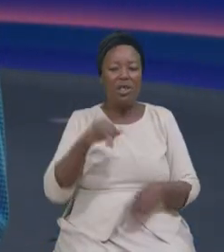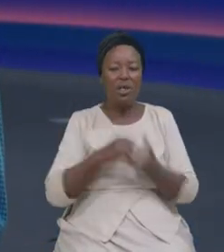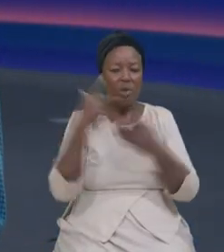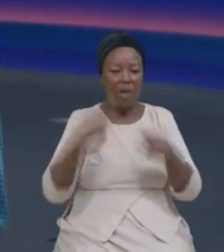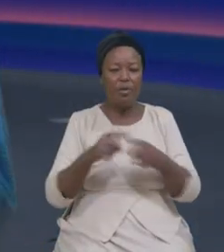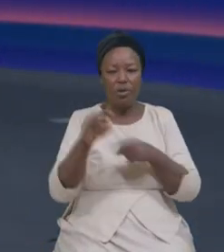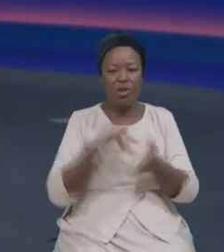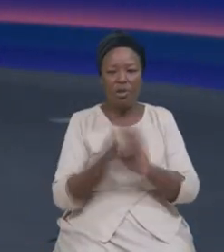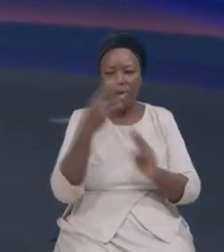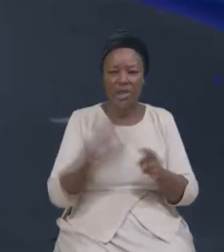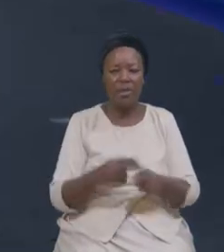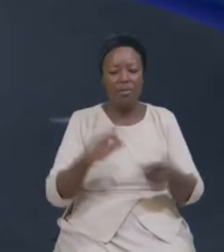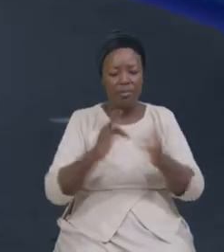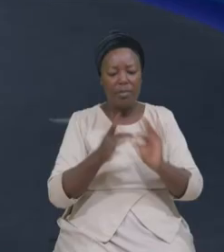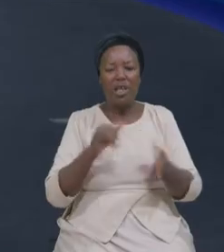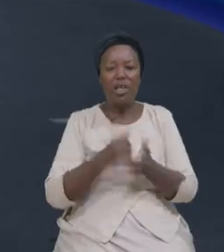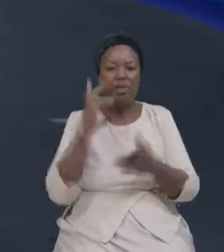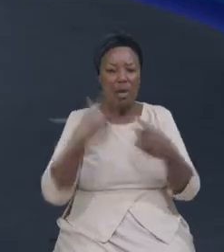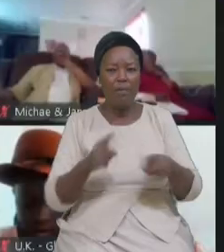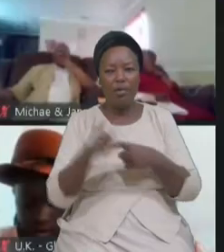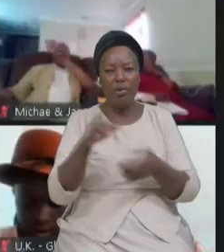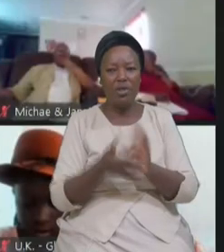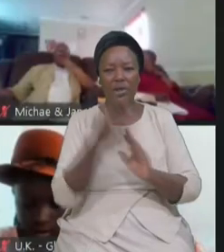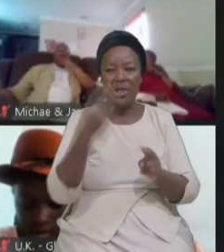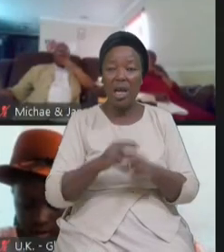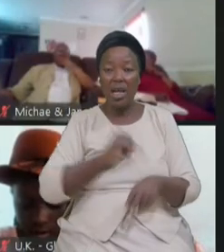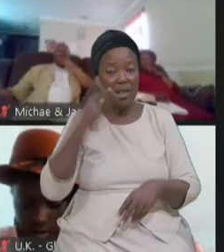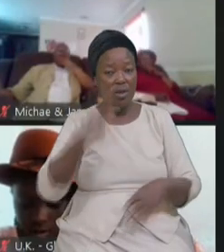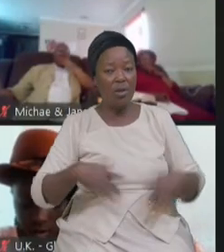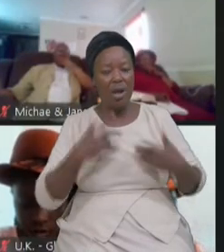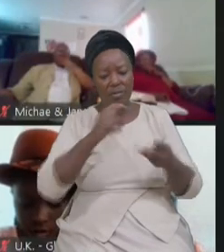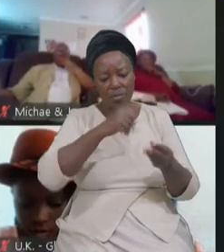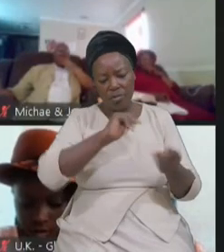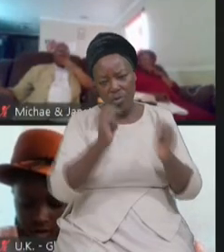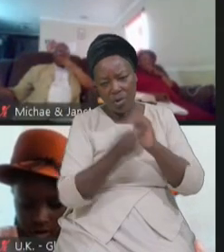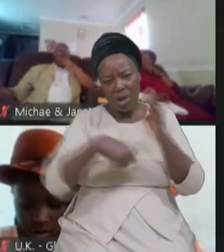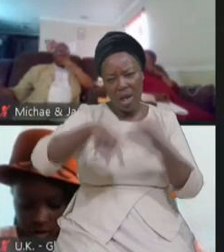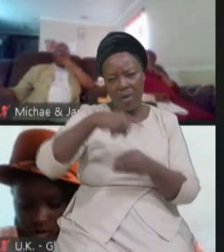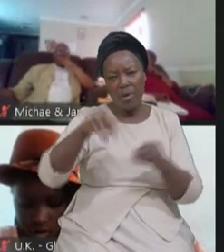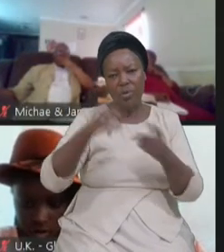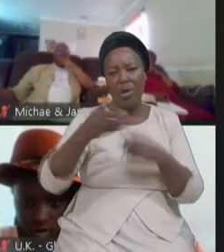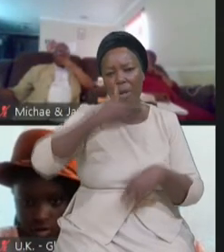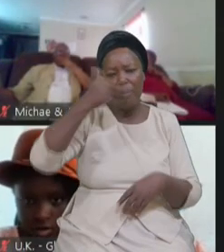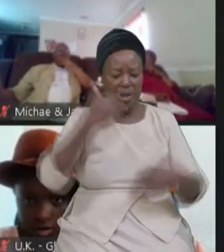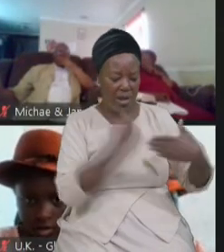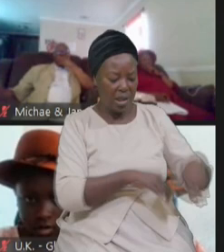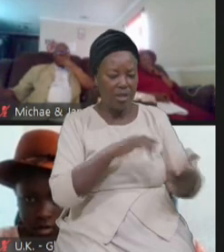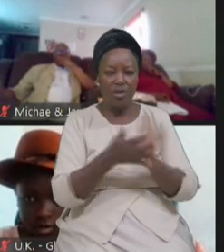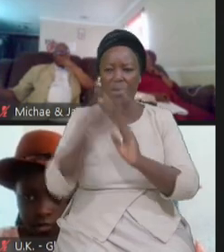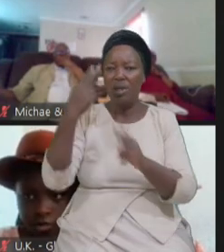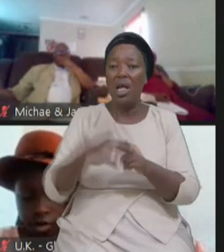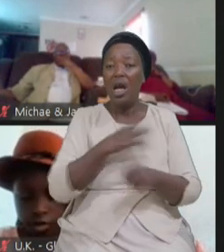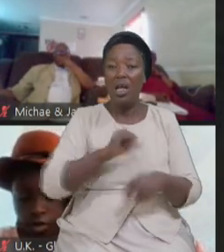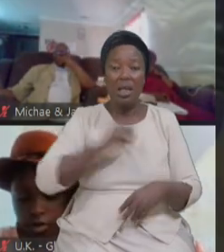it's coming to you. I see your life turning around to a better side. And I see all